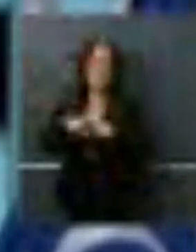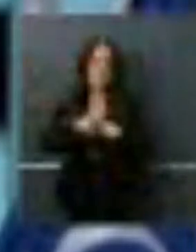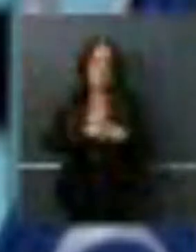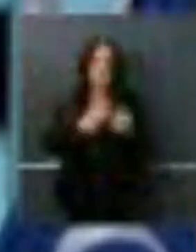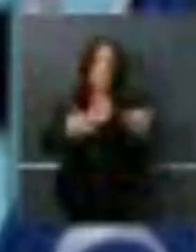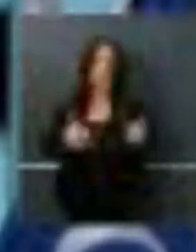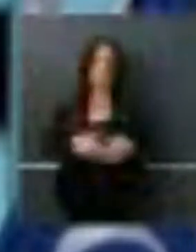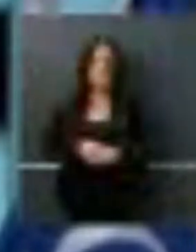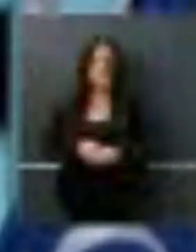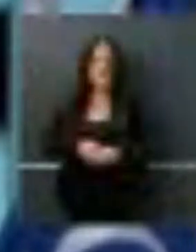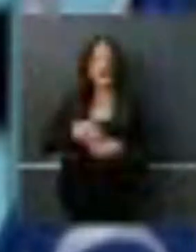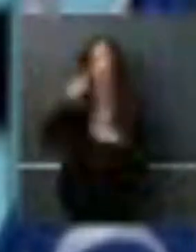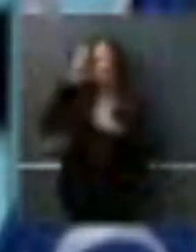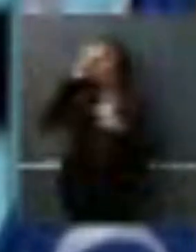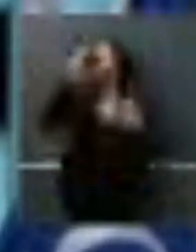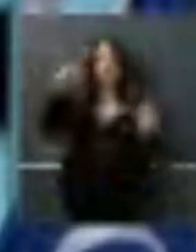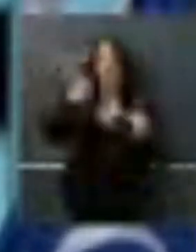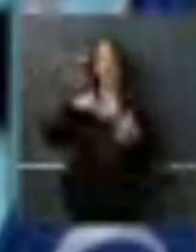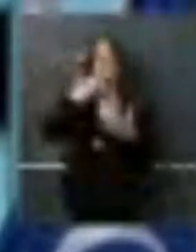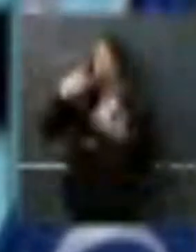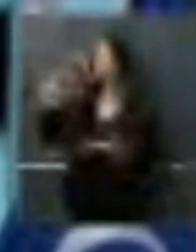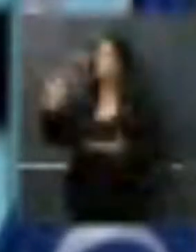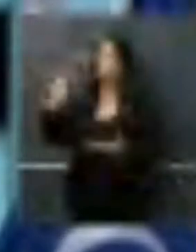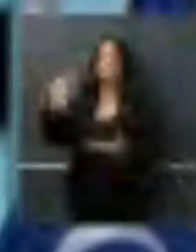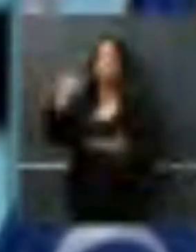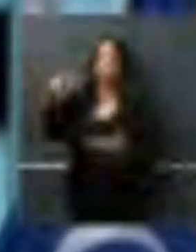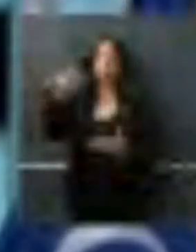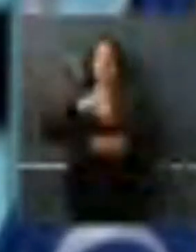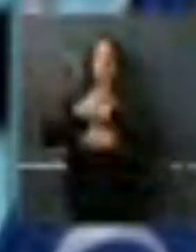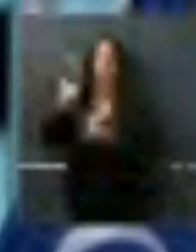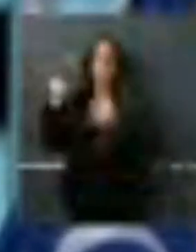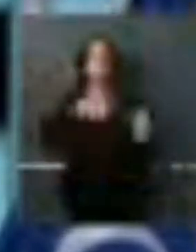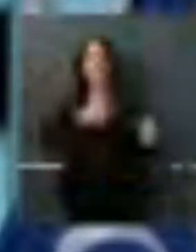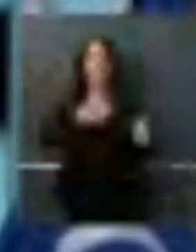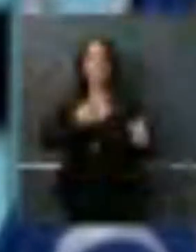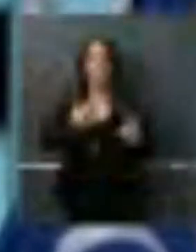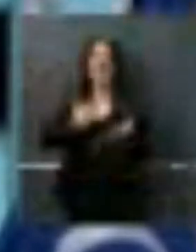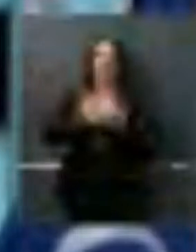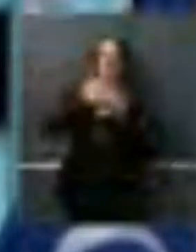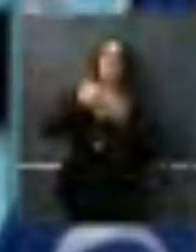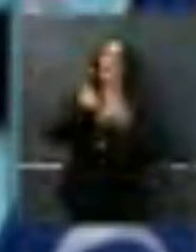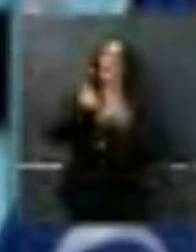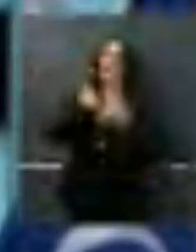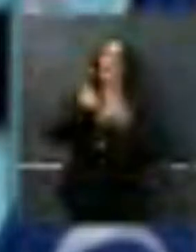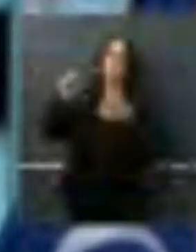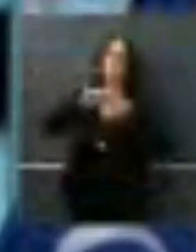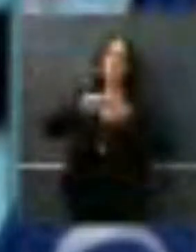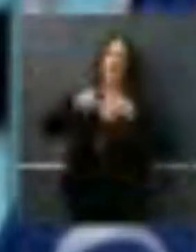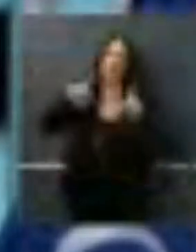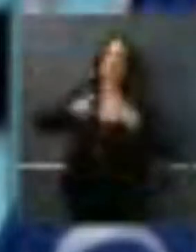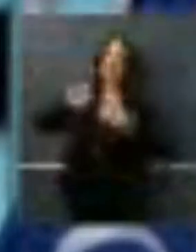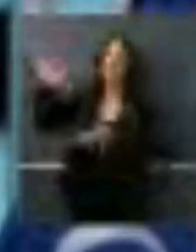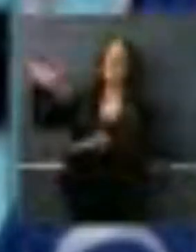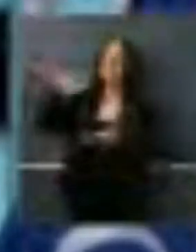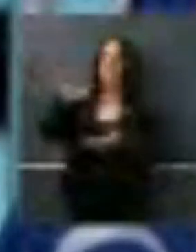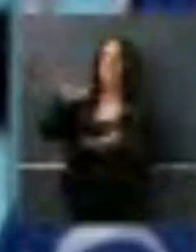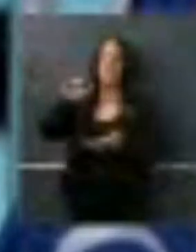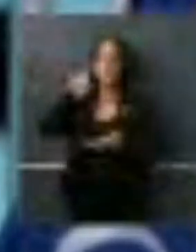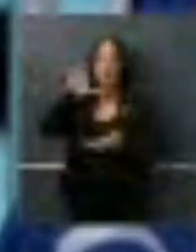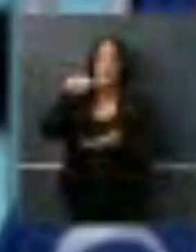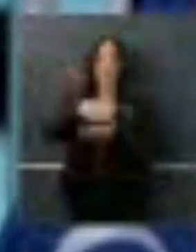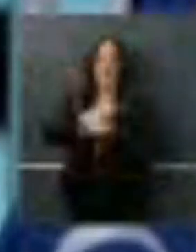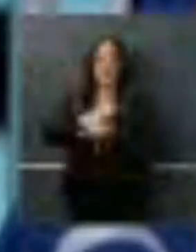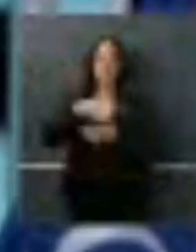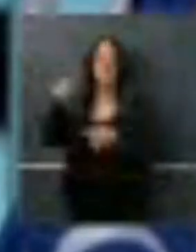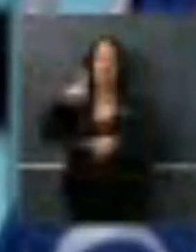specimens, increase our testing capacity. We got word today that 100,000 swabs that he committed this week, 90,000